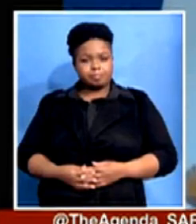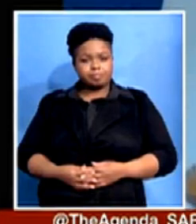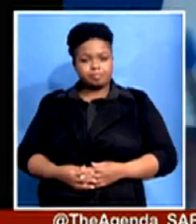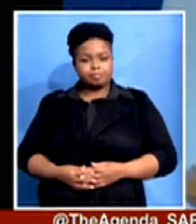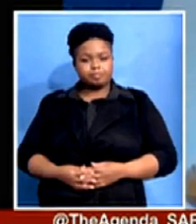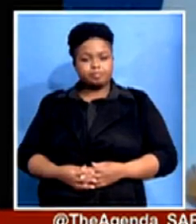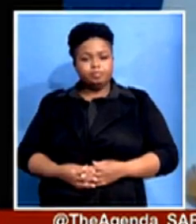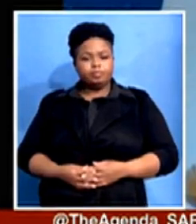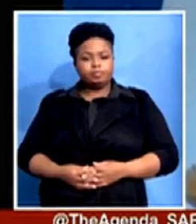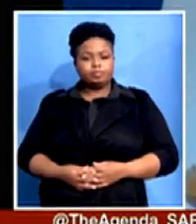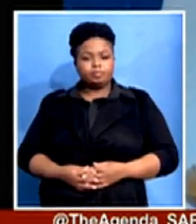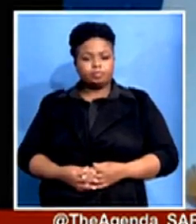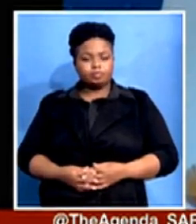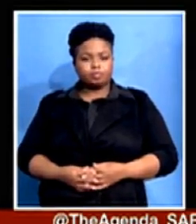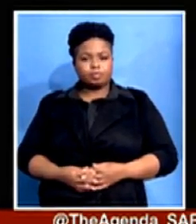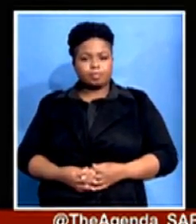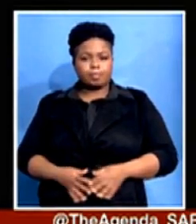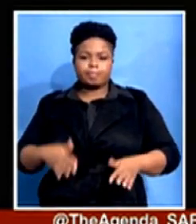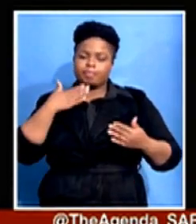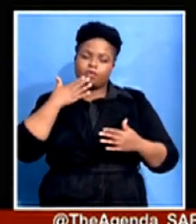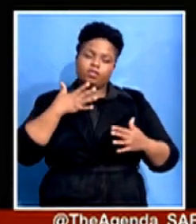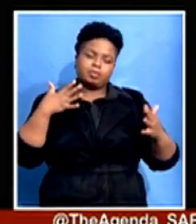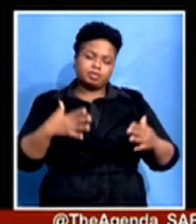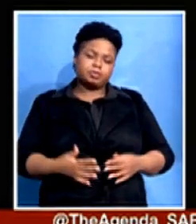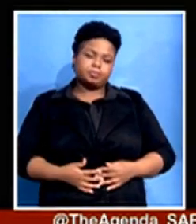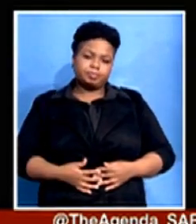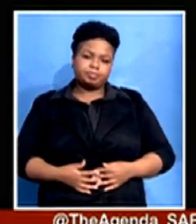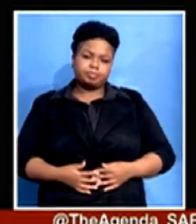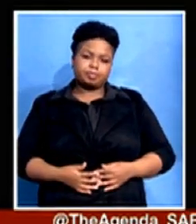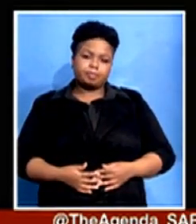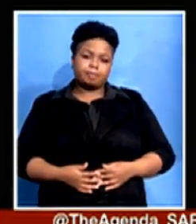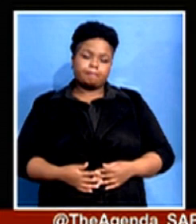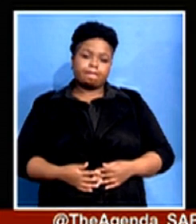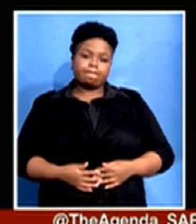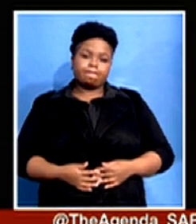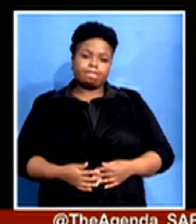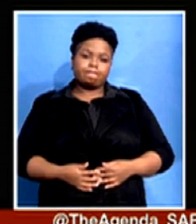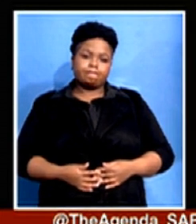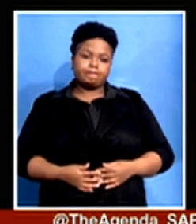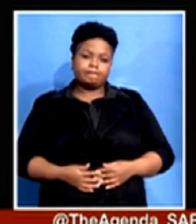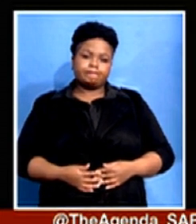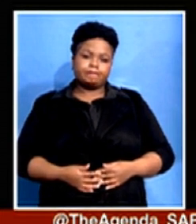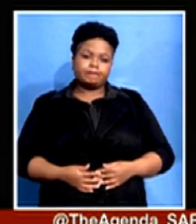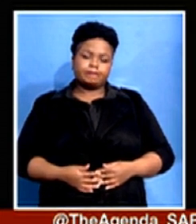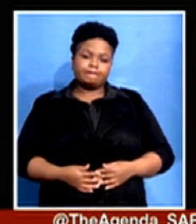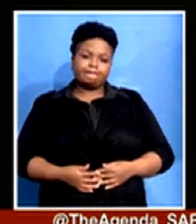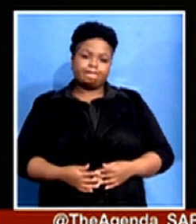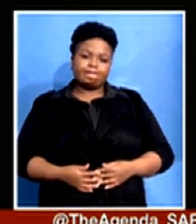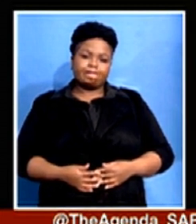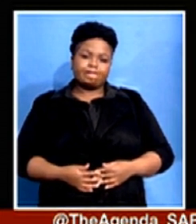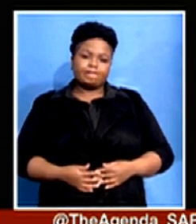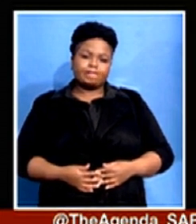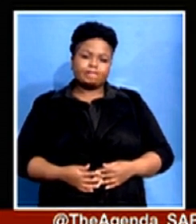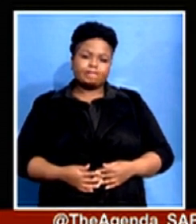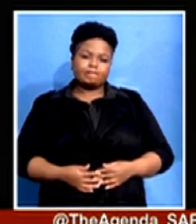Thanks very much. I will probably also give a short on the second question that is directed